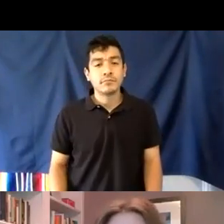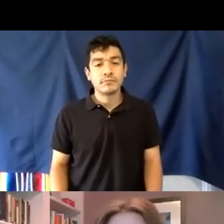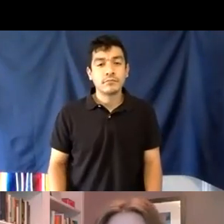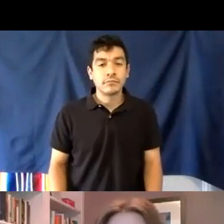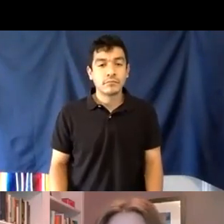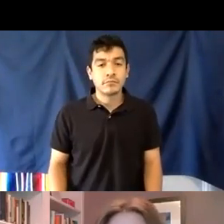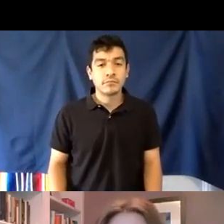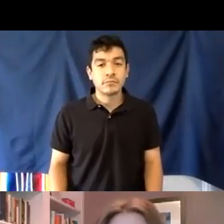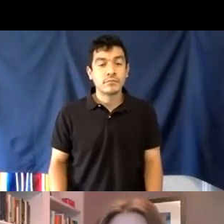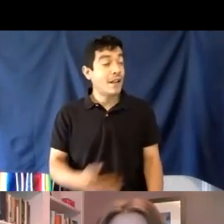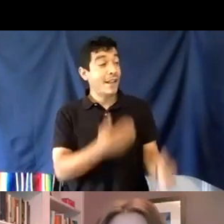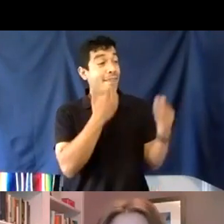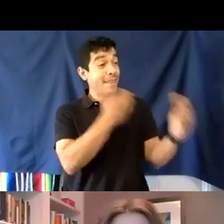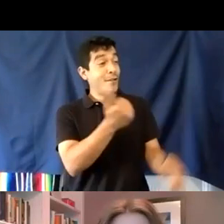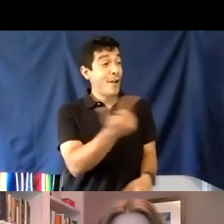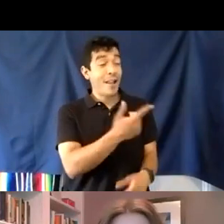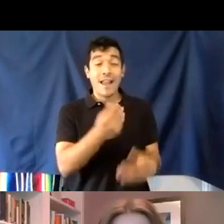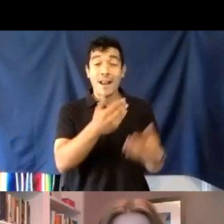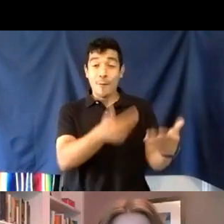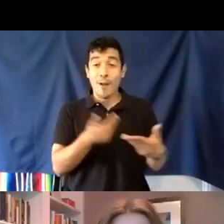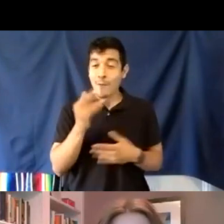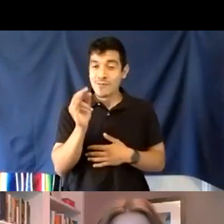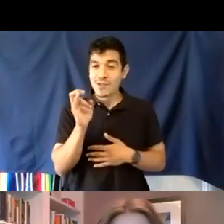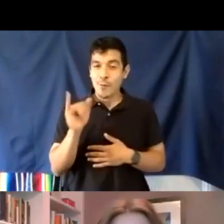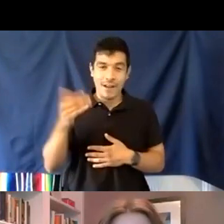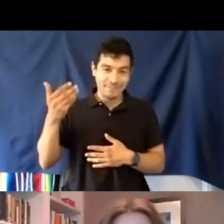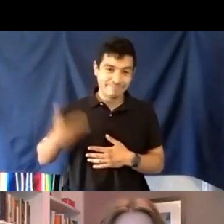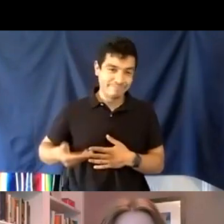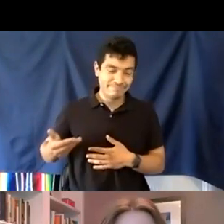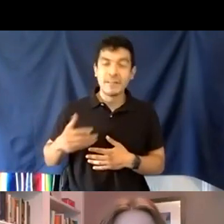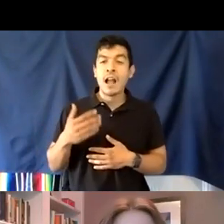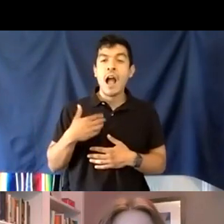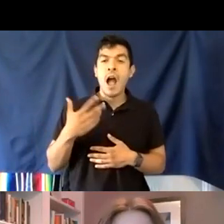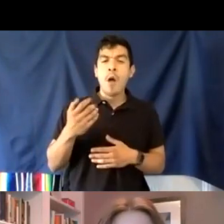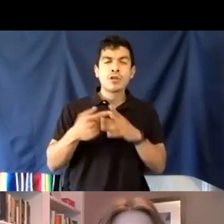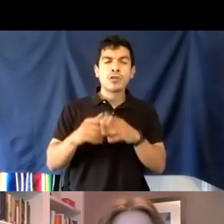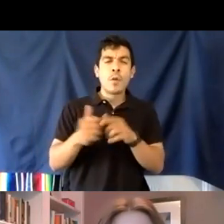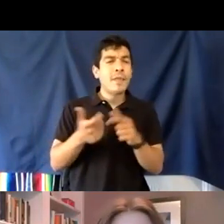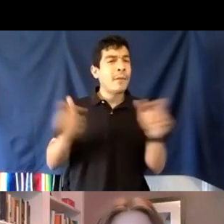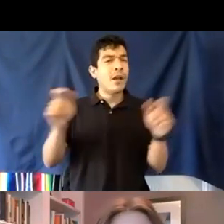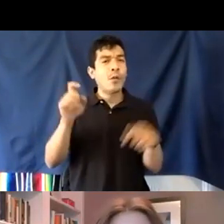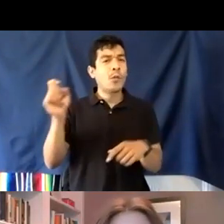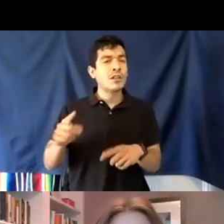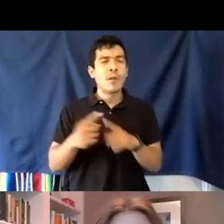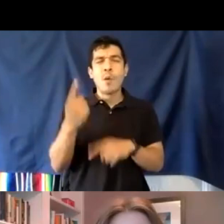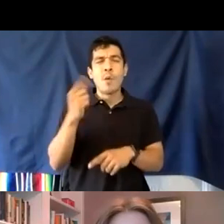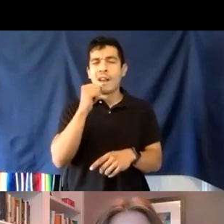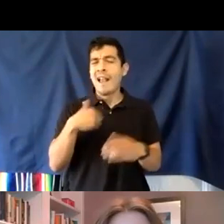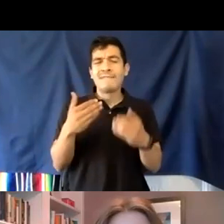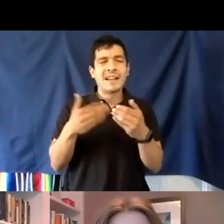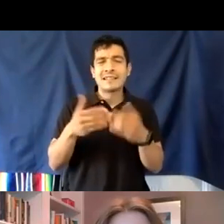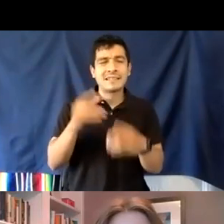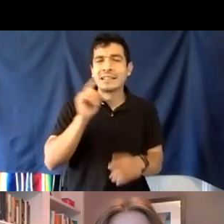Thank you all and welcome. So let's dig in, you know, and let's start with a broad question, but one that I think doesn't necessarily have a simple answer. And that is, you know,